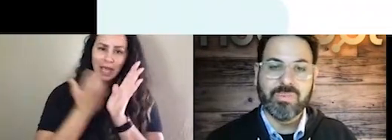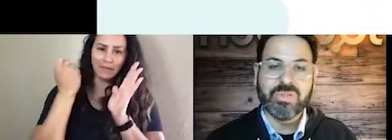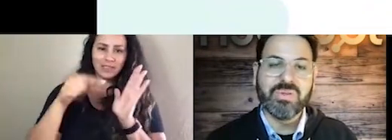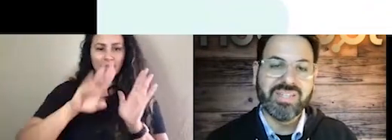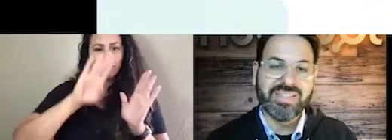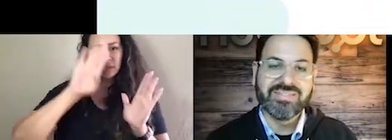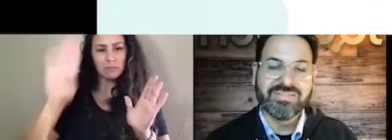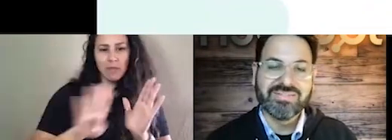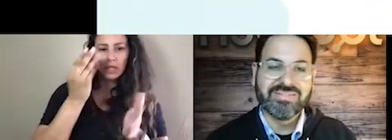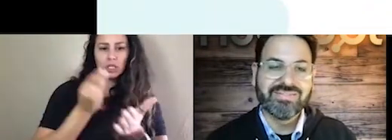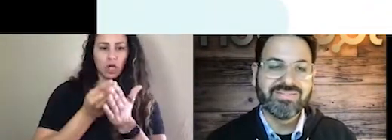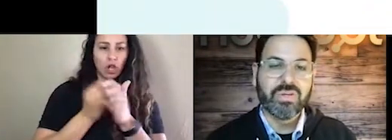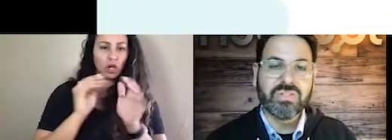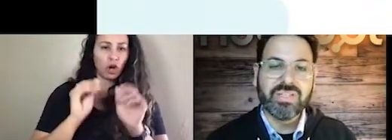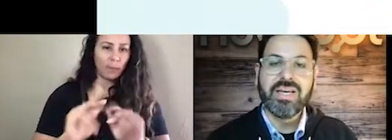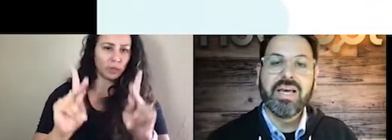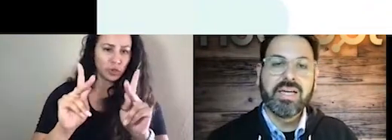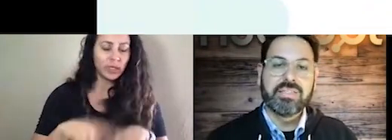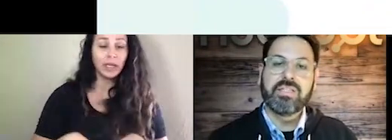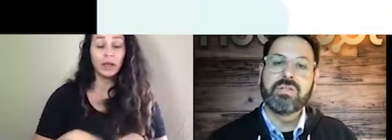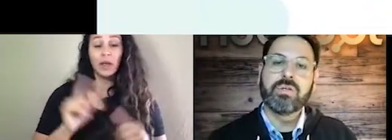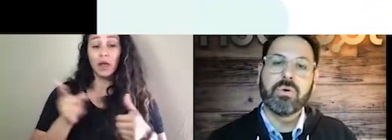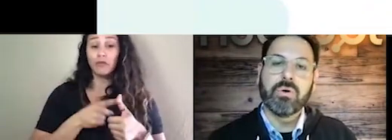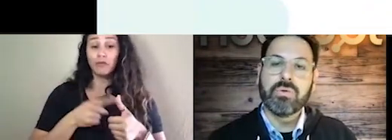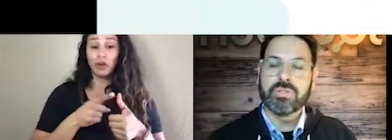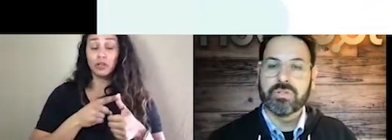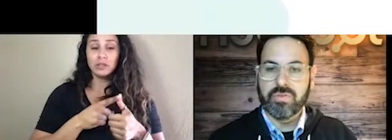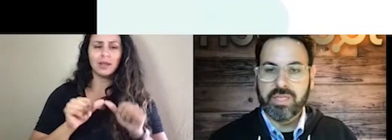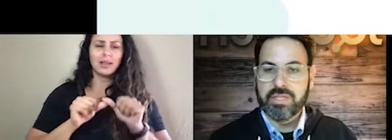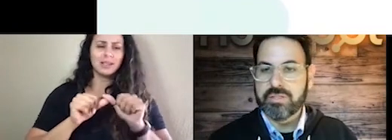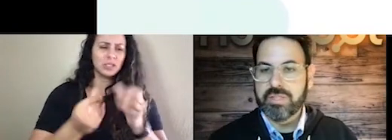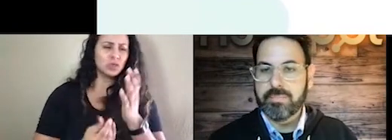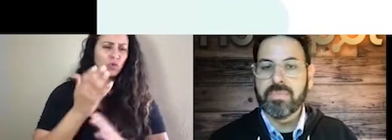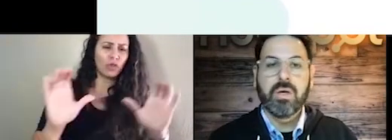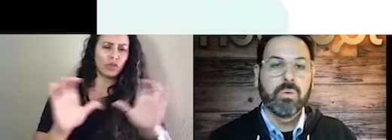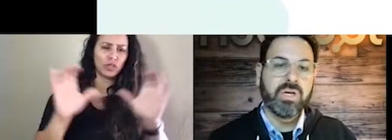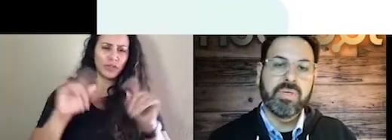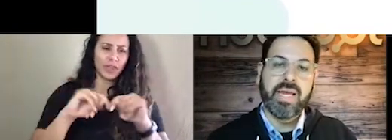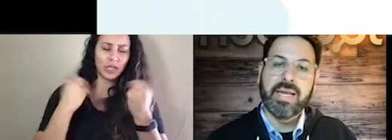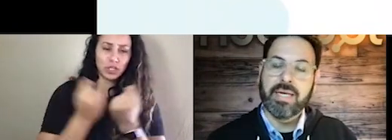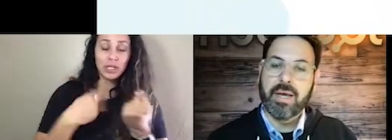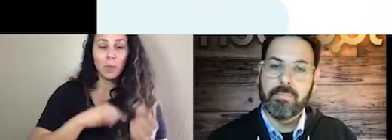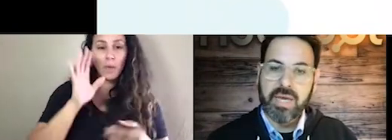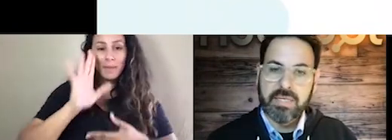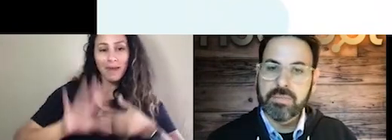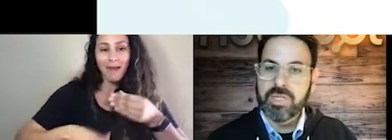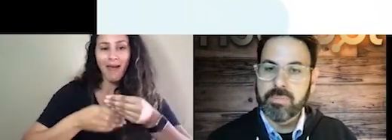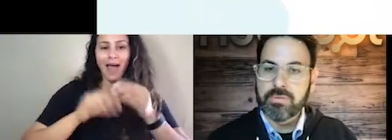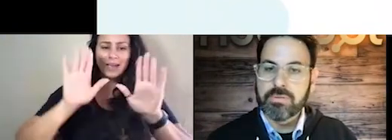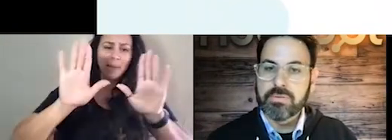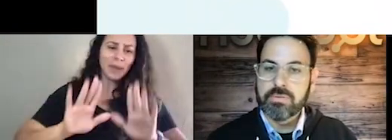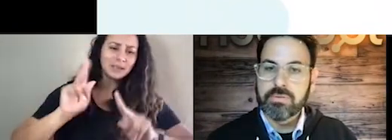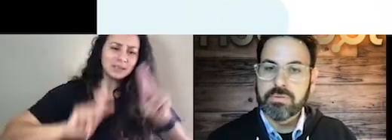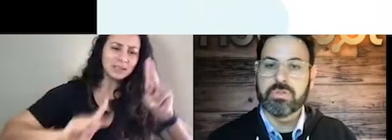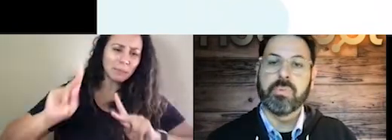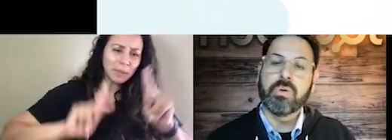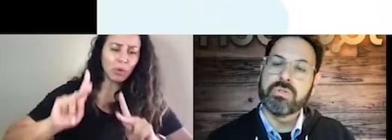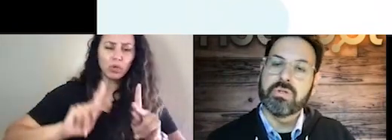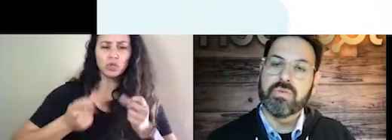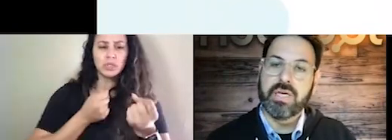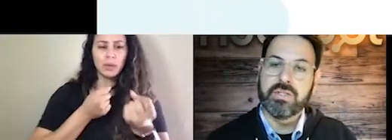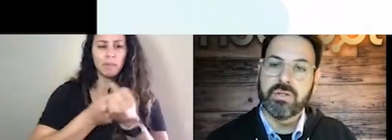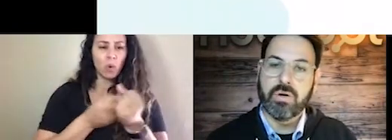billion-dollar opportunity. Firstly, continue to grow the certification team. We're going to be adding amazing people to